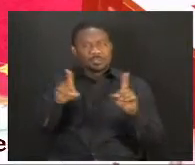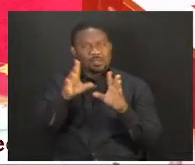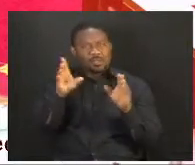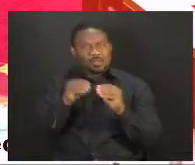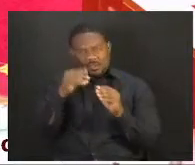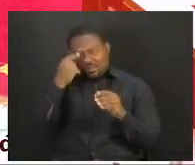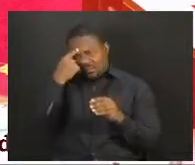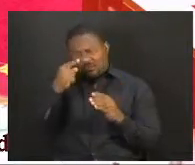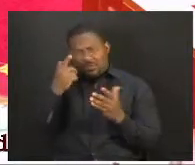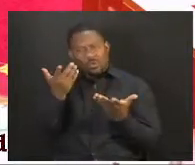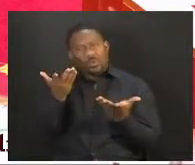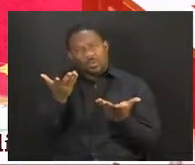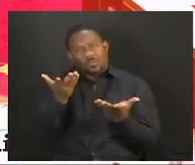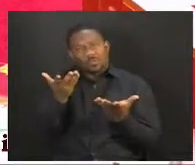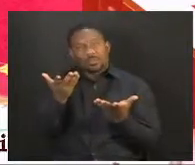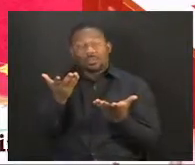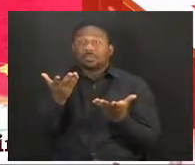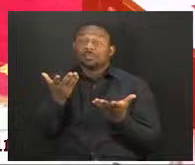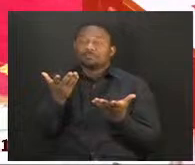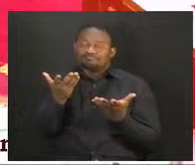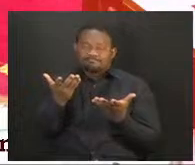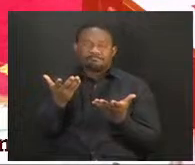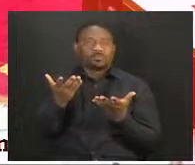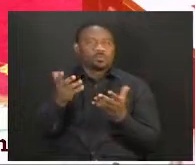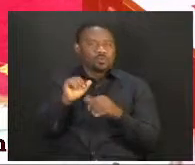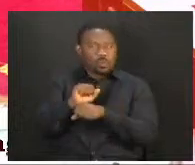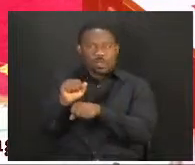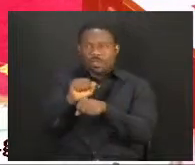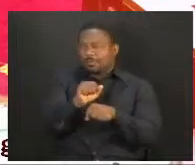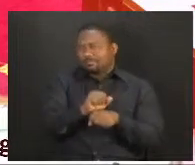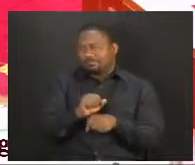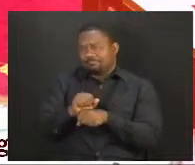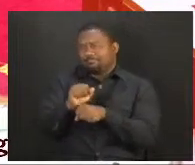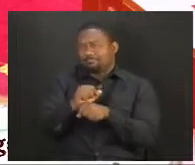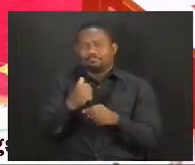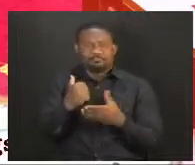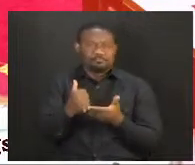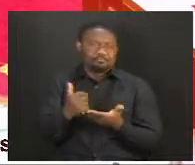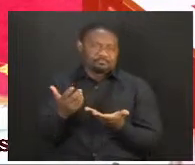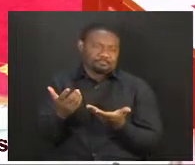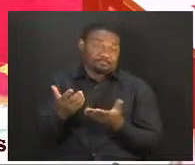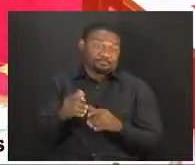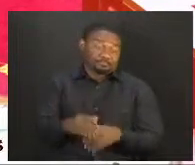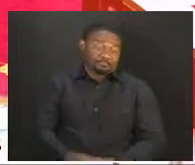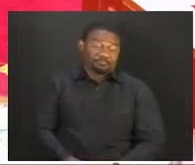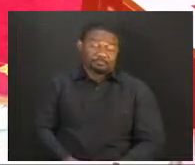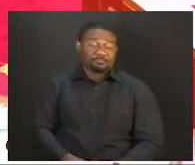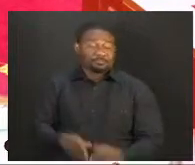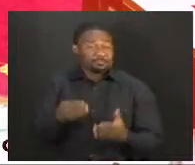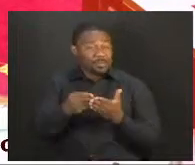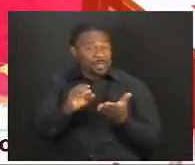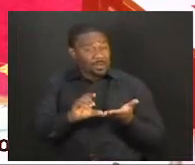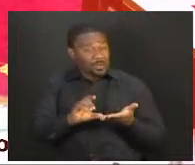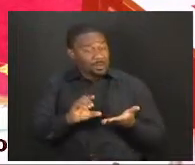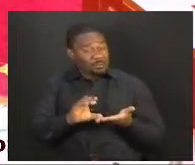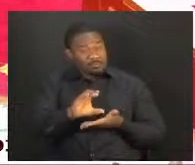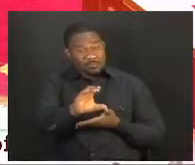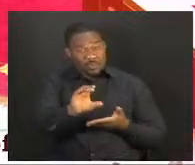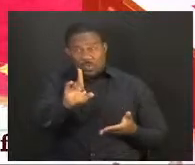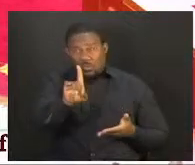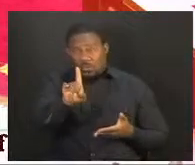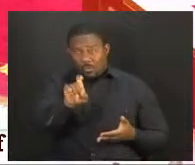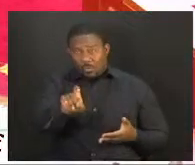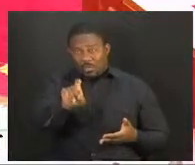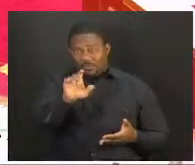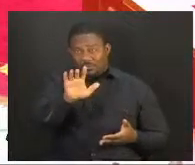the purposes of running the assemblies. Mr. Speaker, we have also allocated an amount of